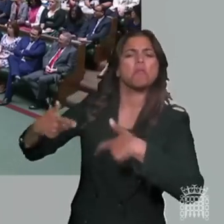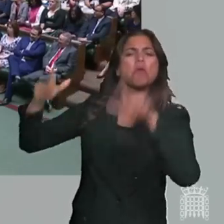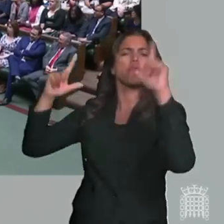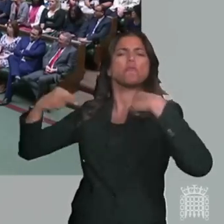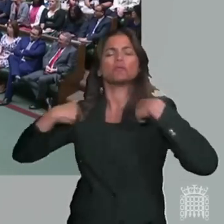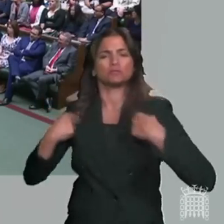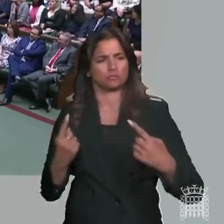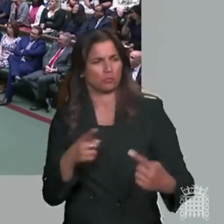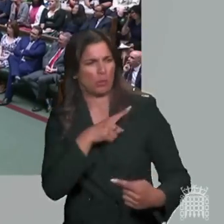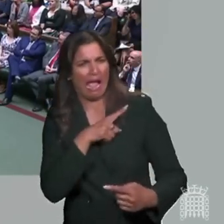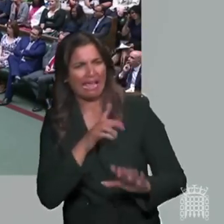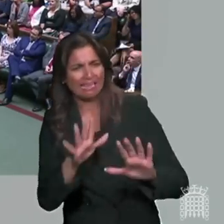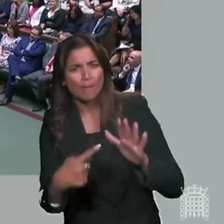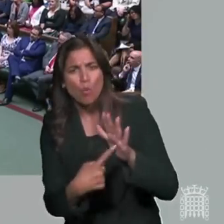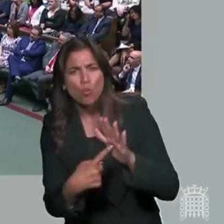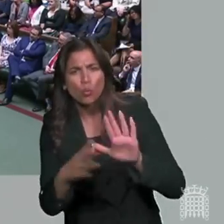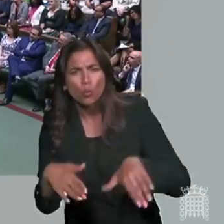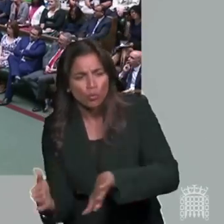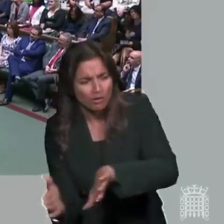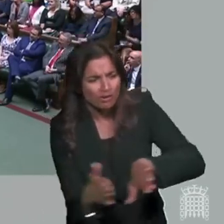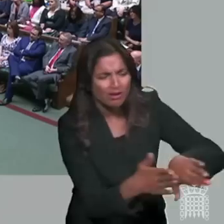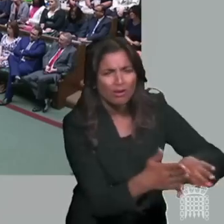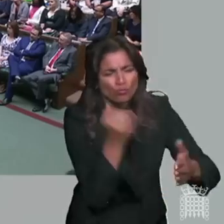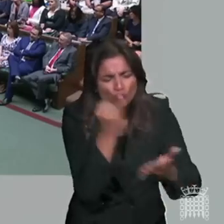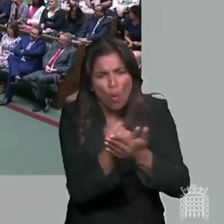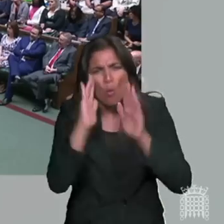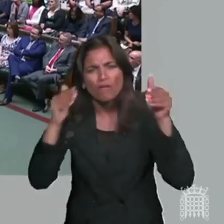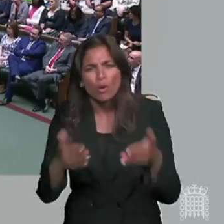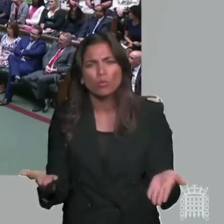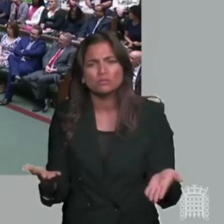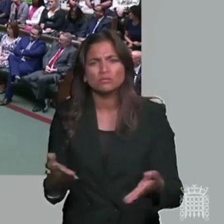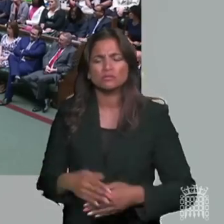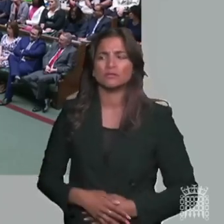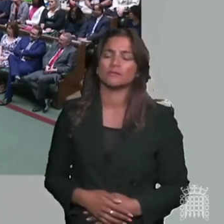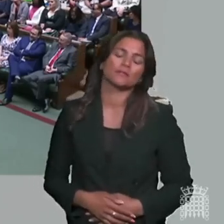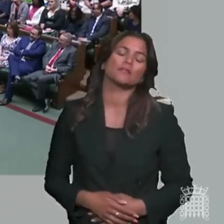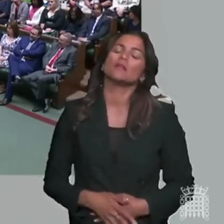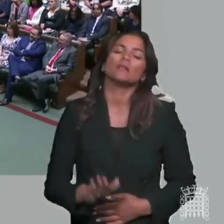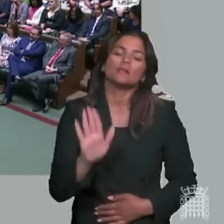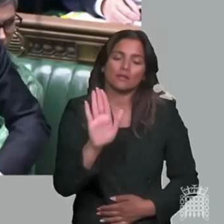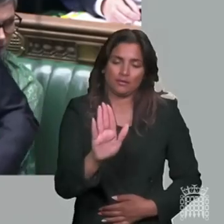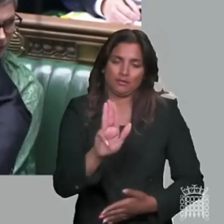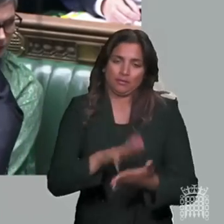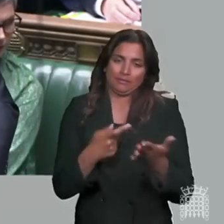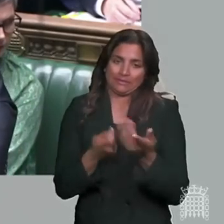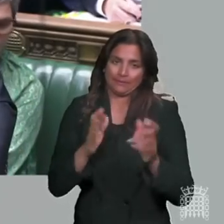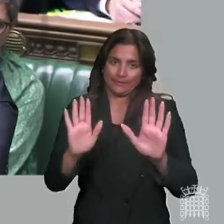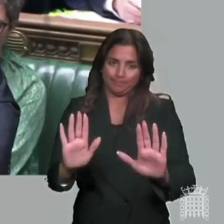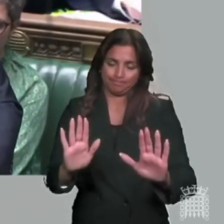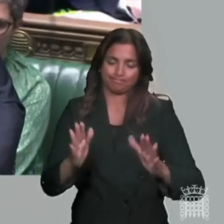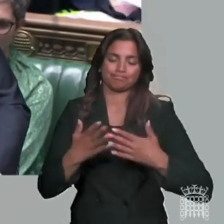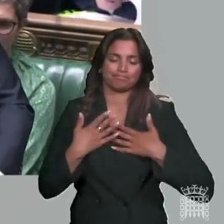Prime Minister. Well, Mr. Speaker, my points on this are very clear. In line